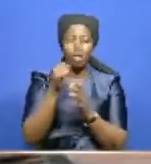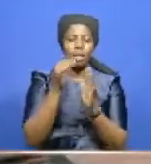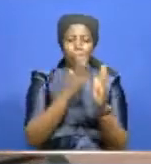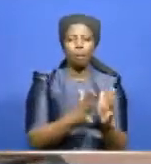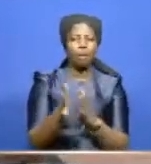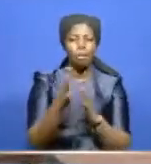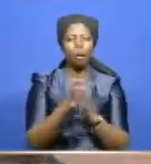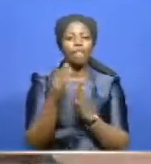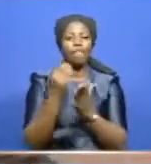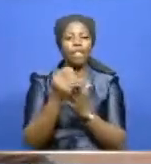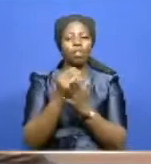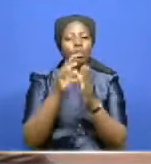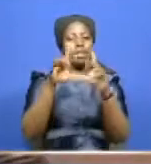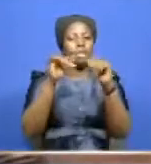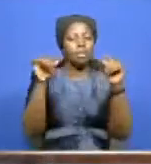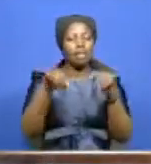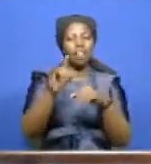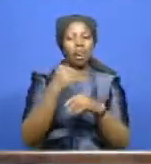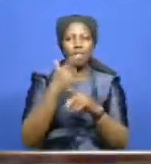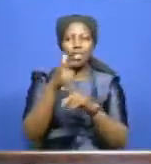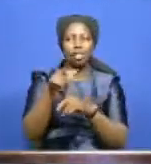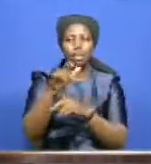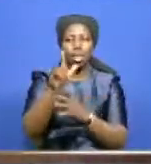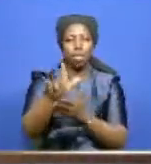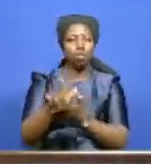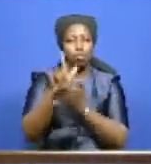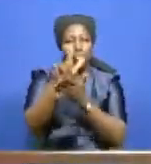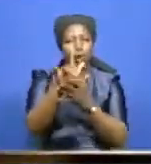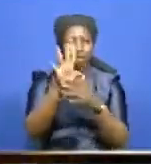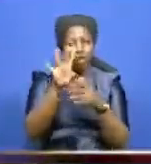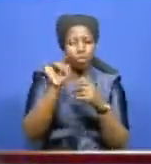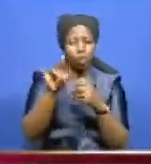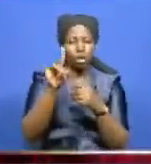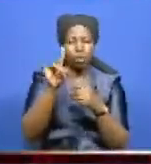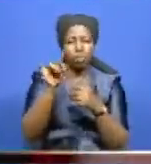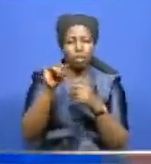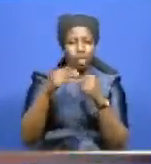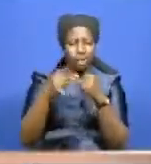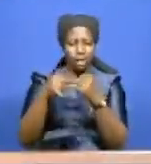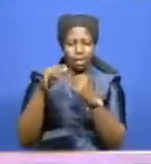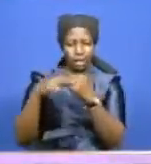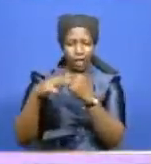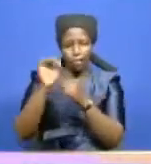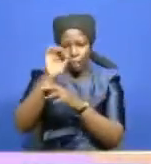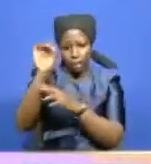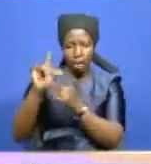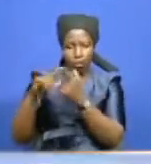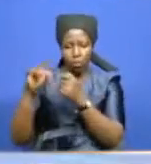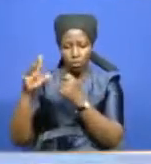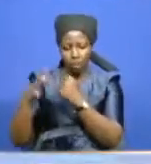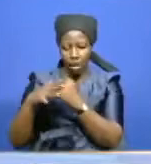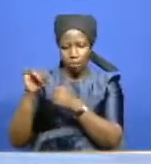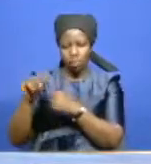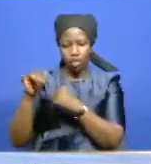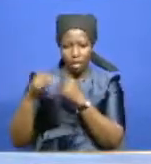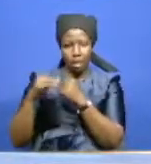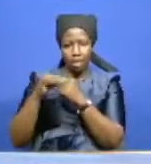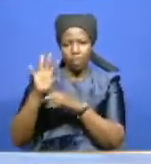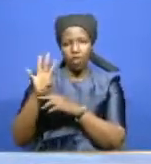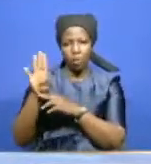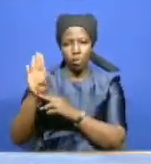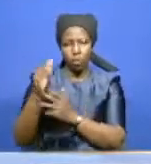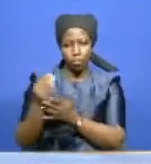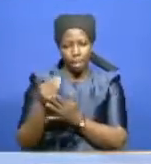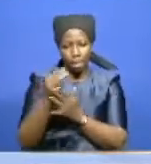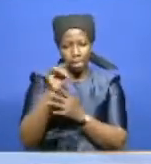the lender increased its loan loss provision by 41.78% to 9.84 billion shillings. This ate into